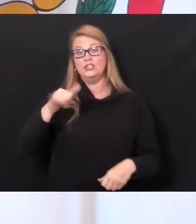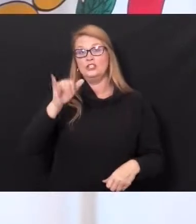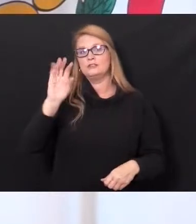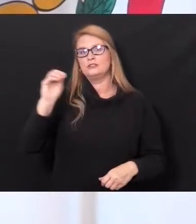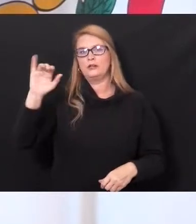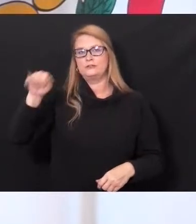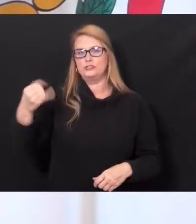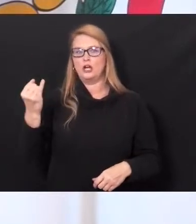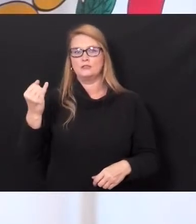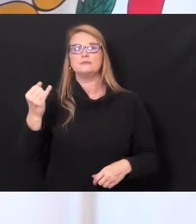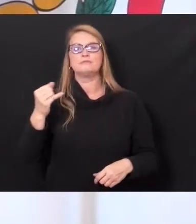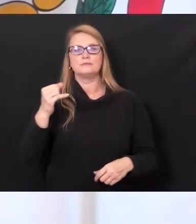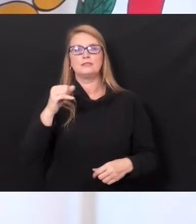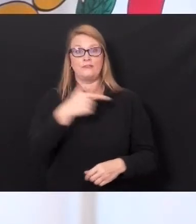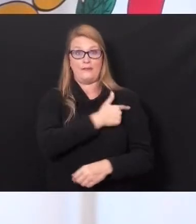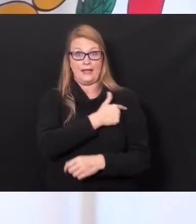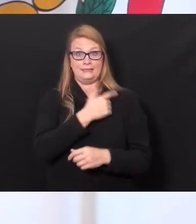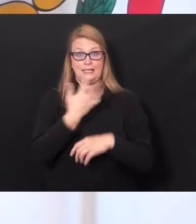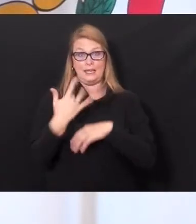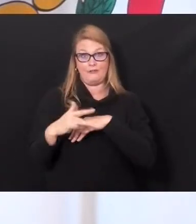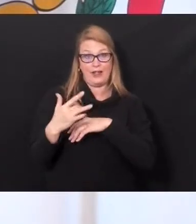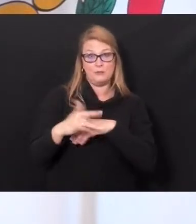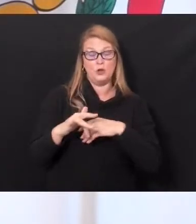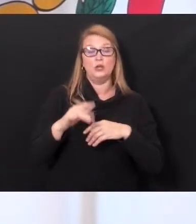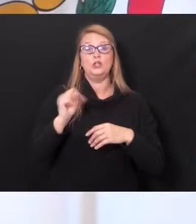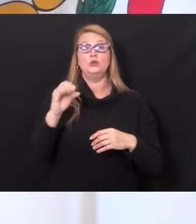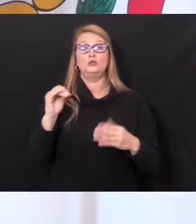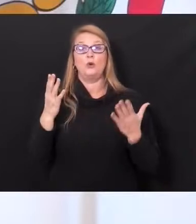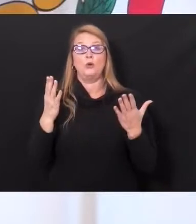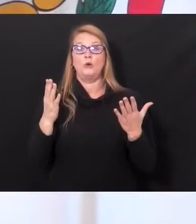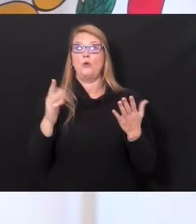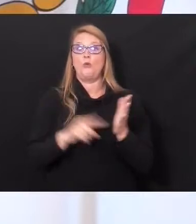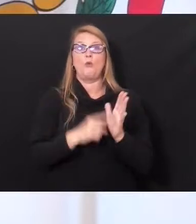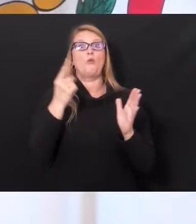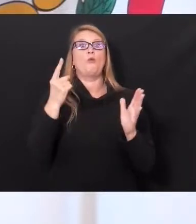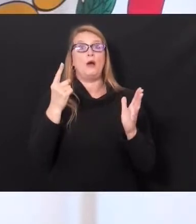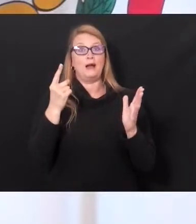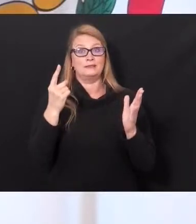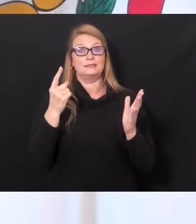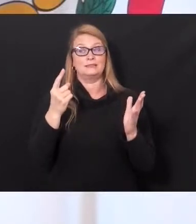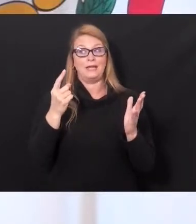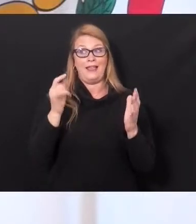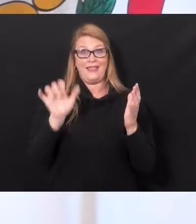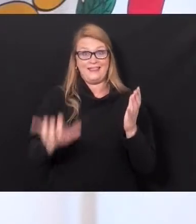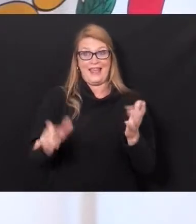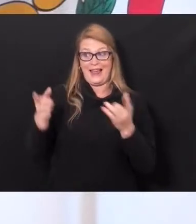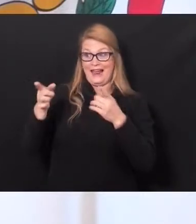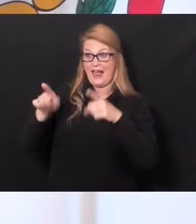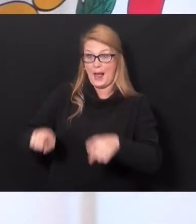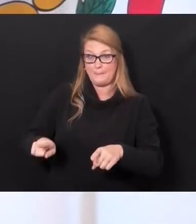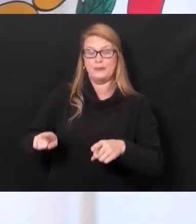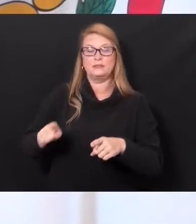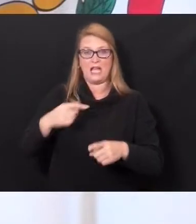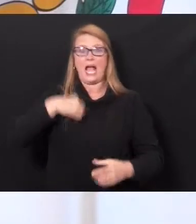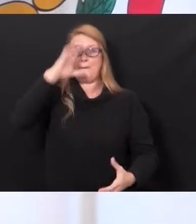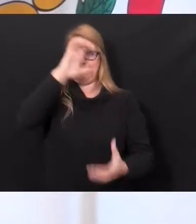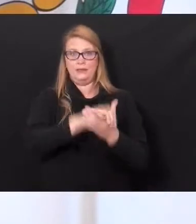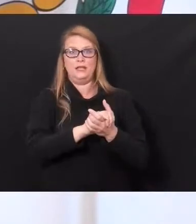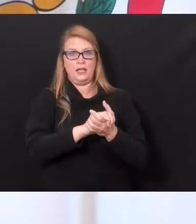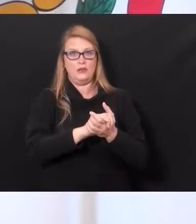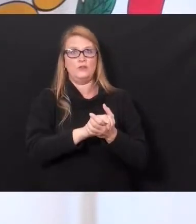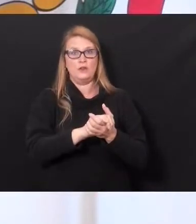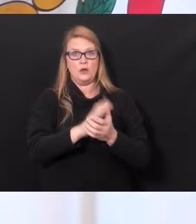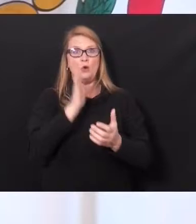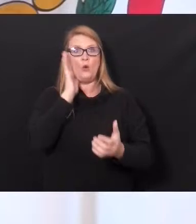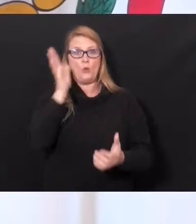Johnson, vaccine. And with all that being said, I really do believe that there's going to be a